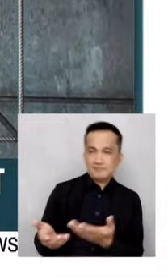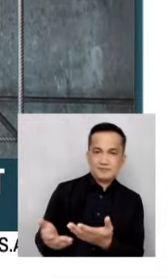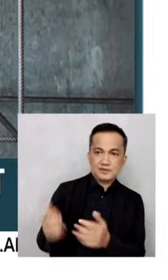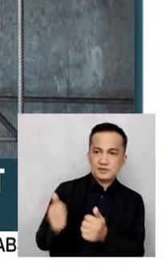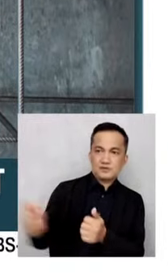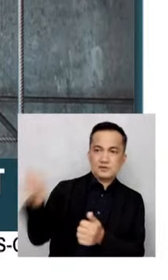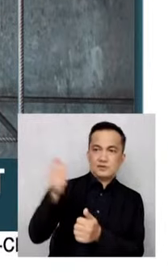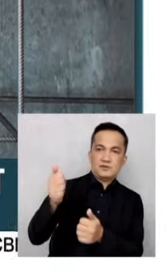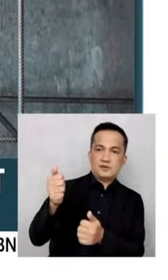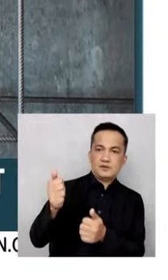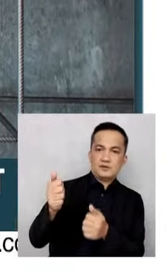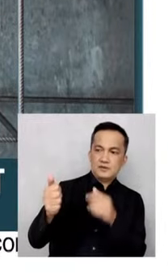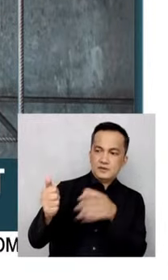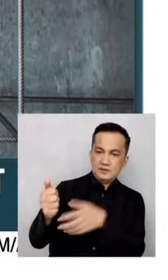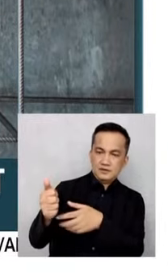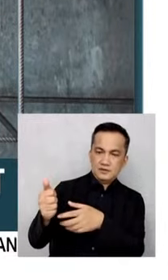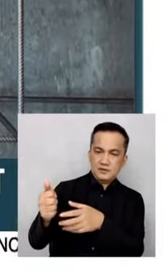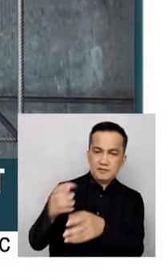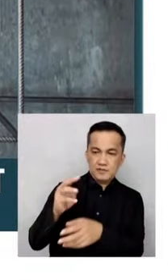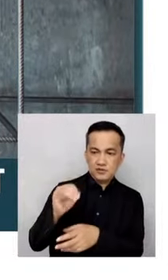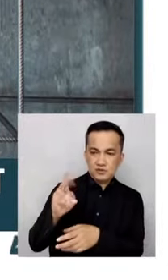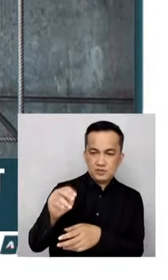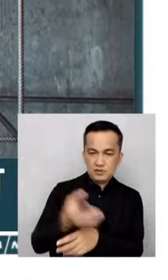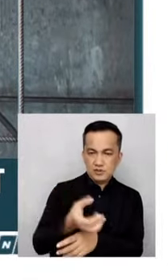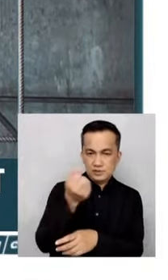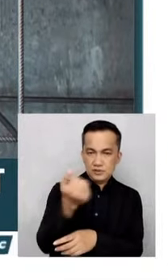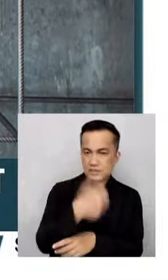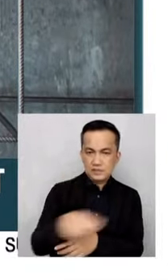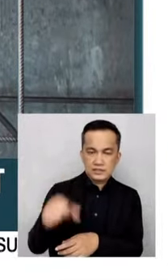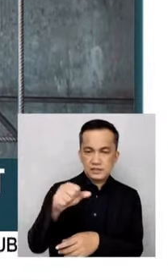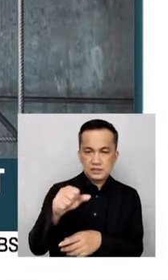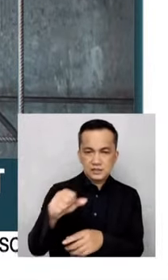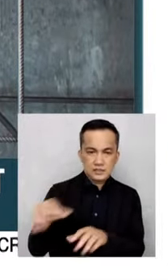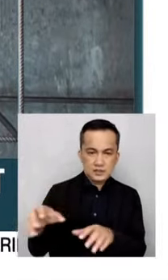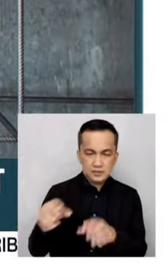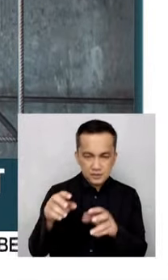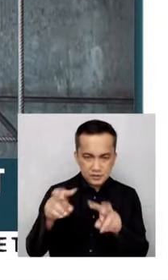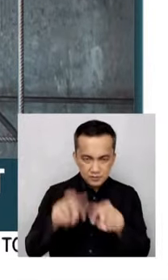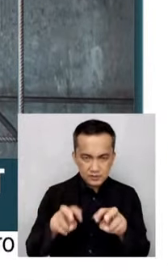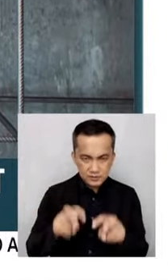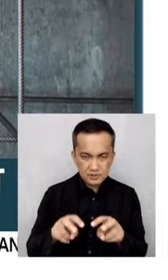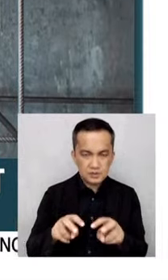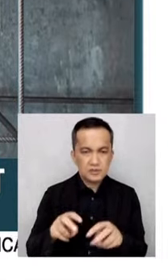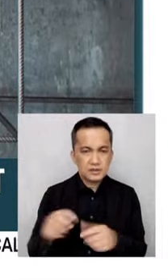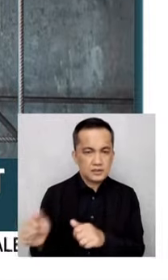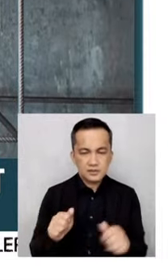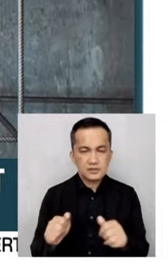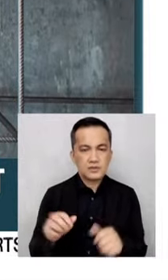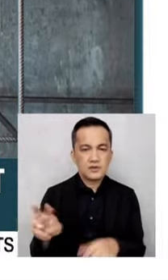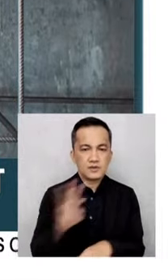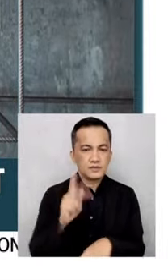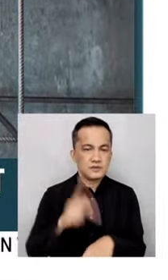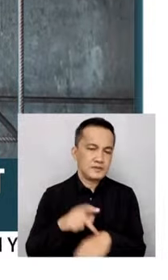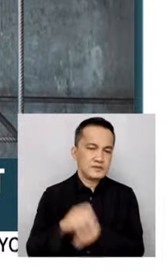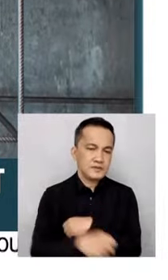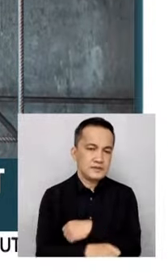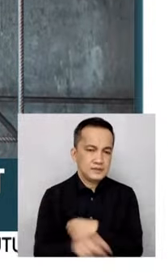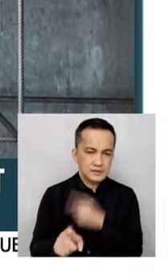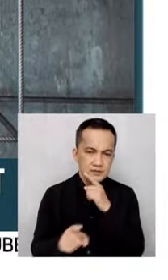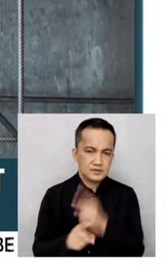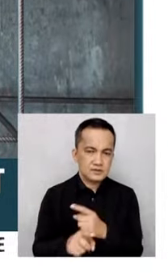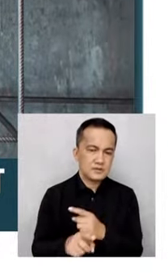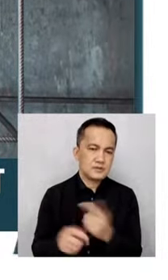dominant majority owner of any exploration activities in the West Philippine Sea, that would really be a